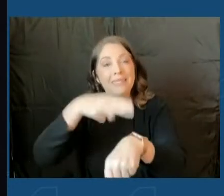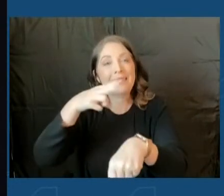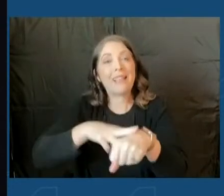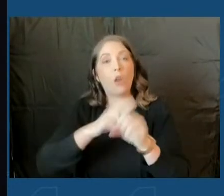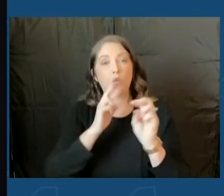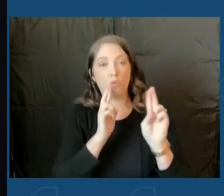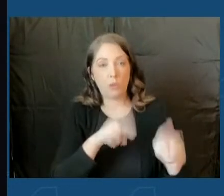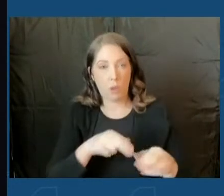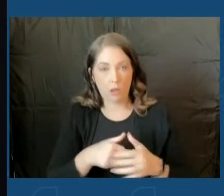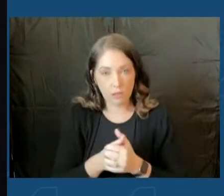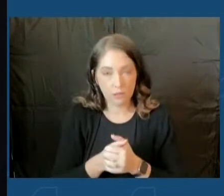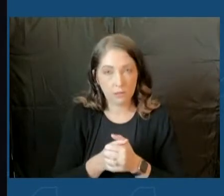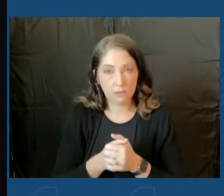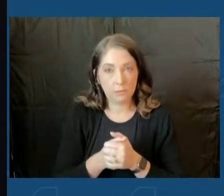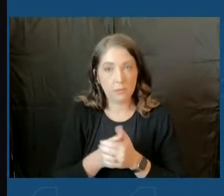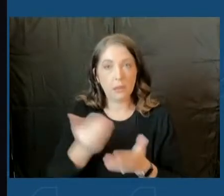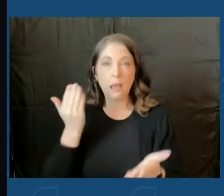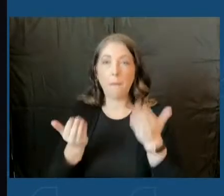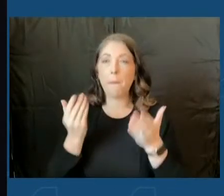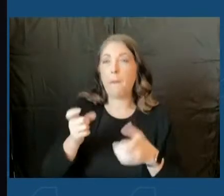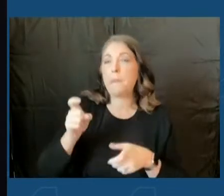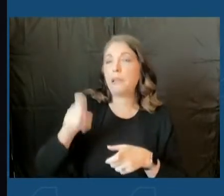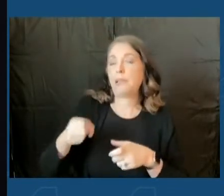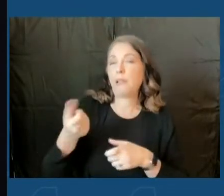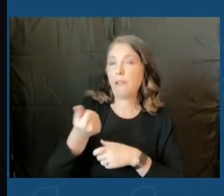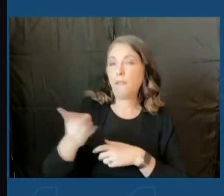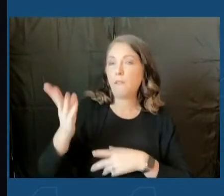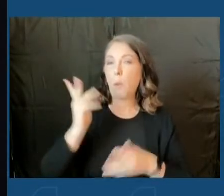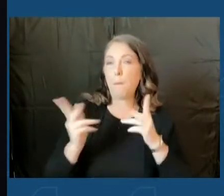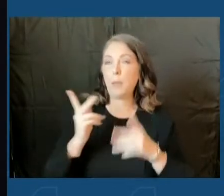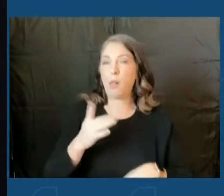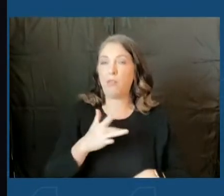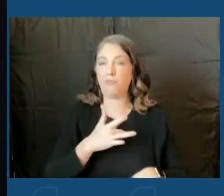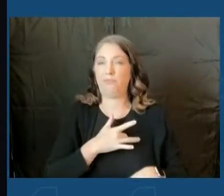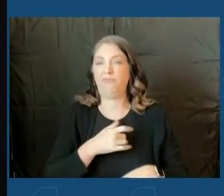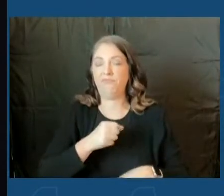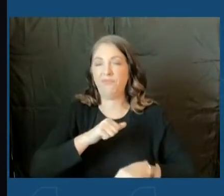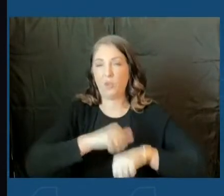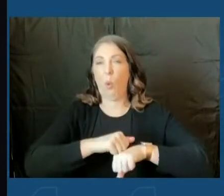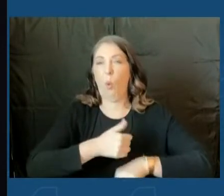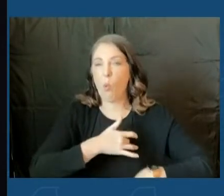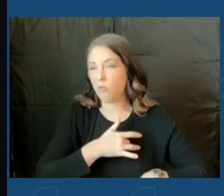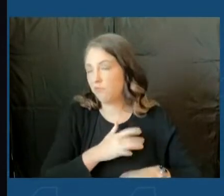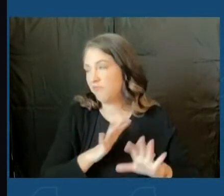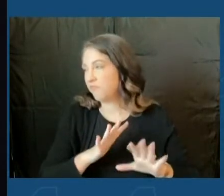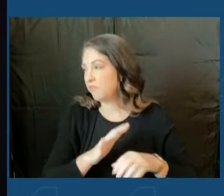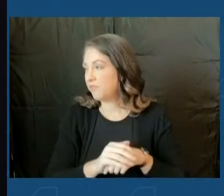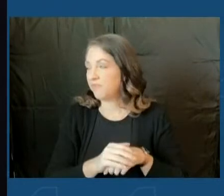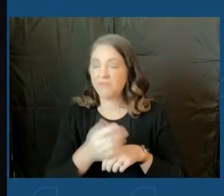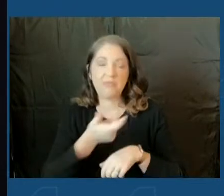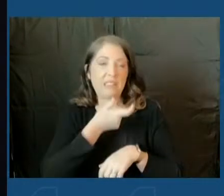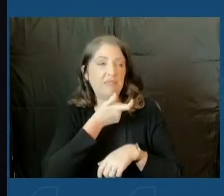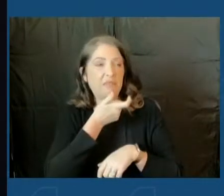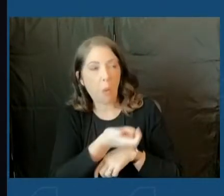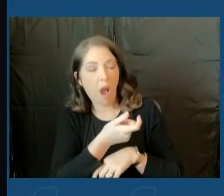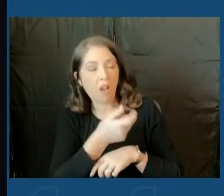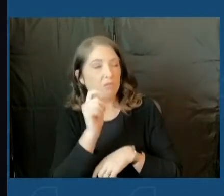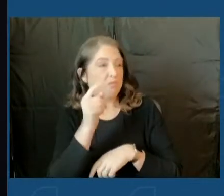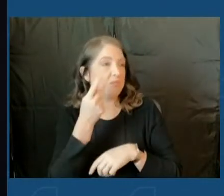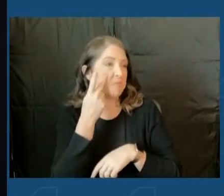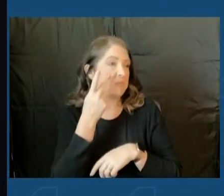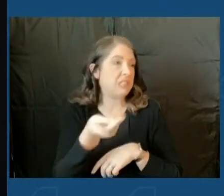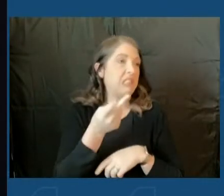a few of those whose hearts are hardened to the images on television of children crying because they saw